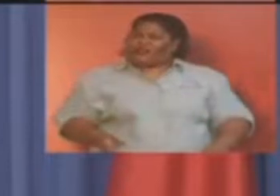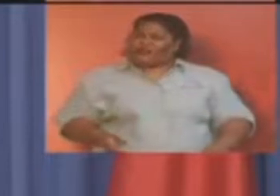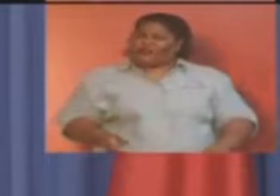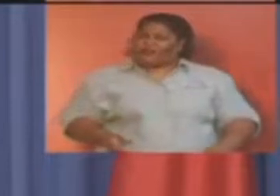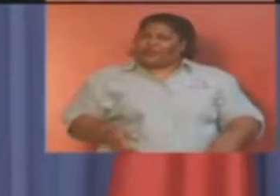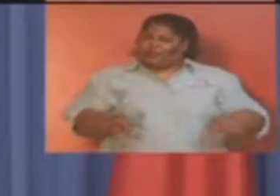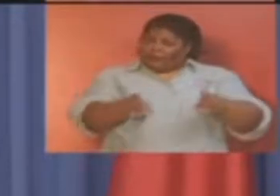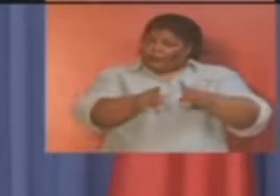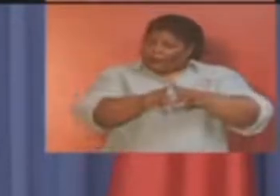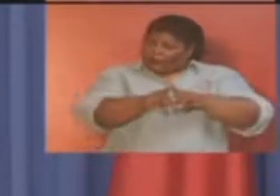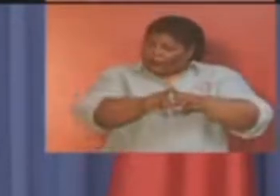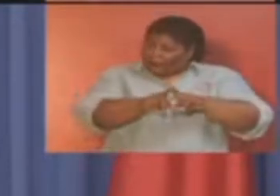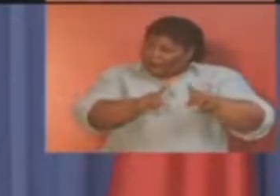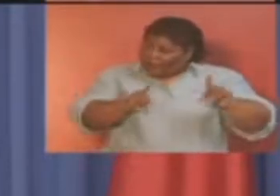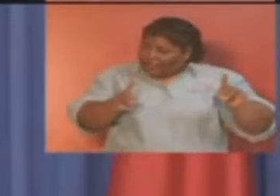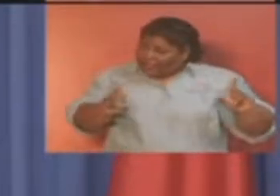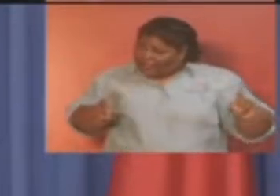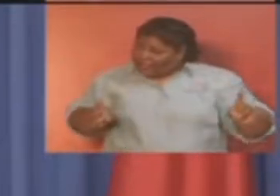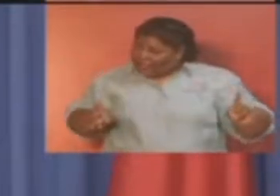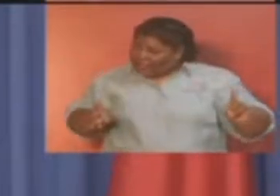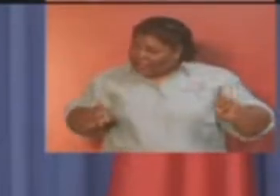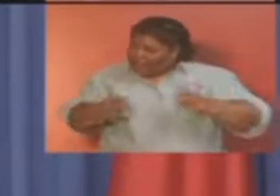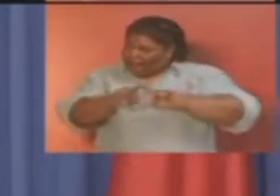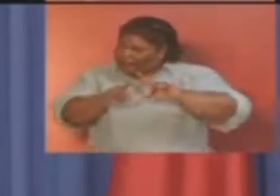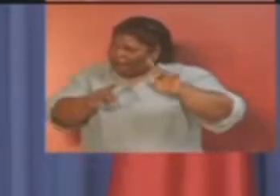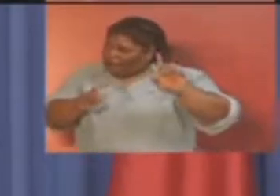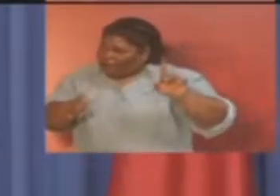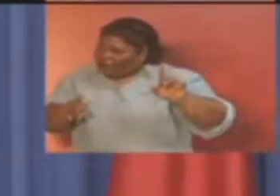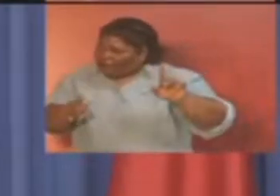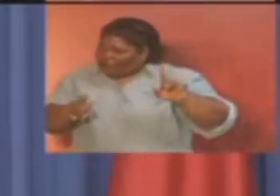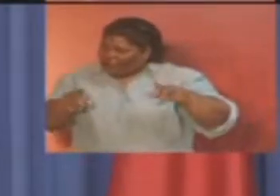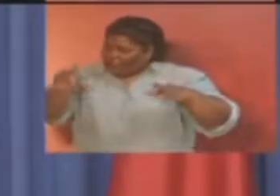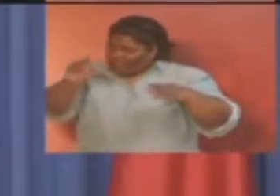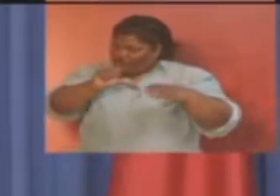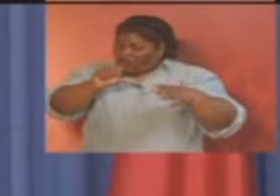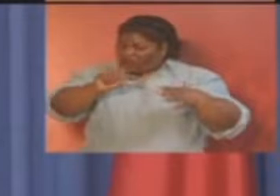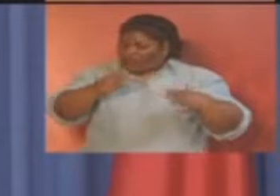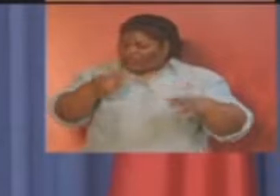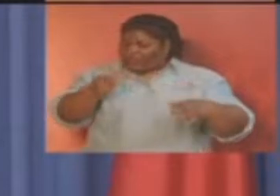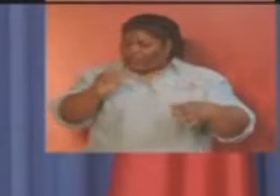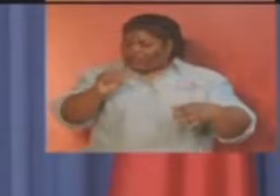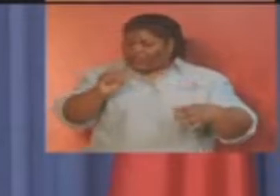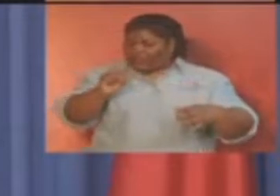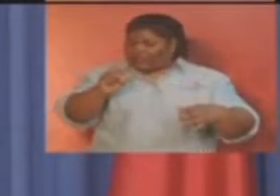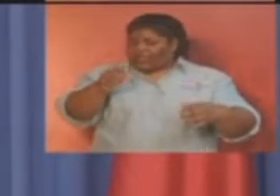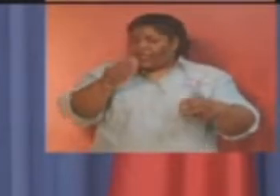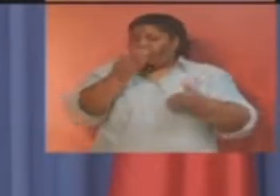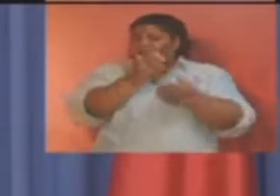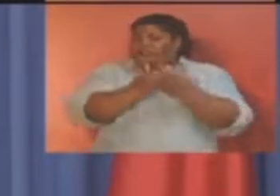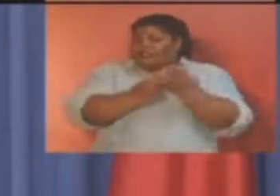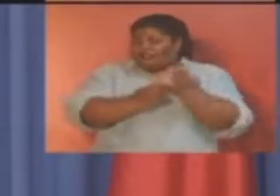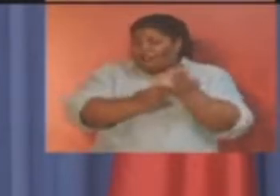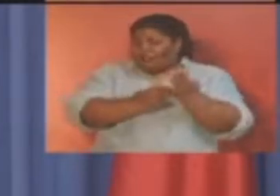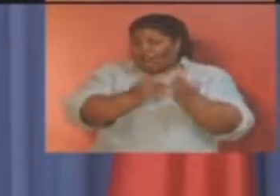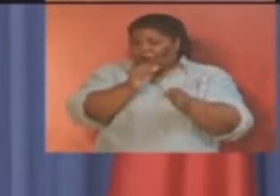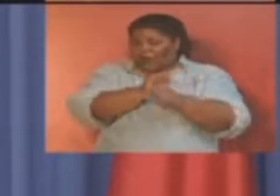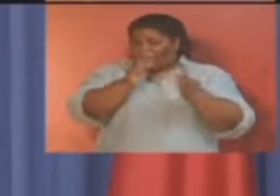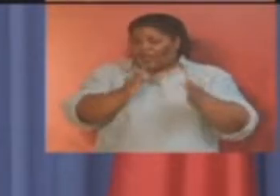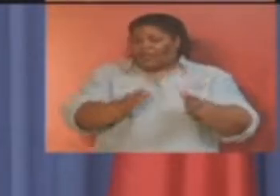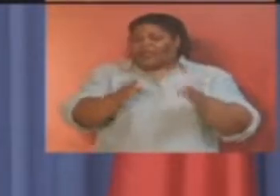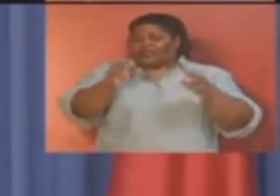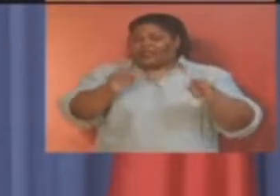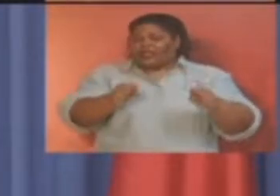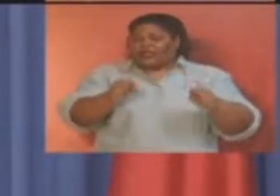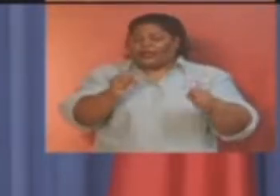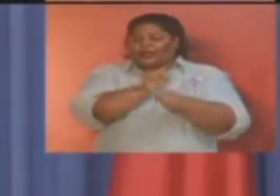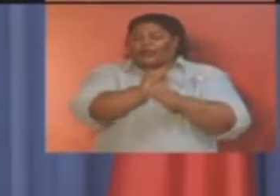even in the energy sector, there's some workers who can stay and work from home. One of the things we're going to be putting in here that's different to last year,